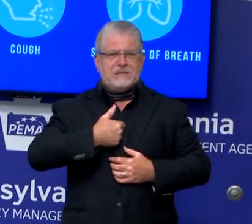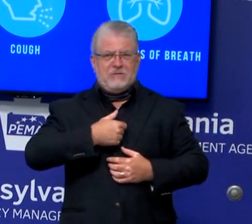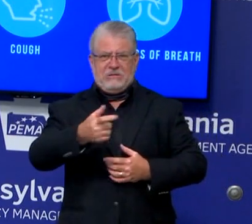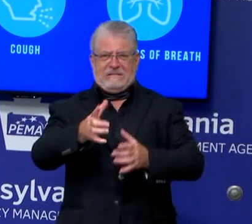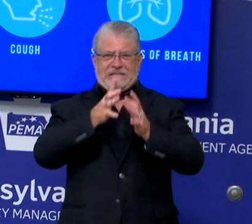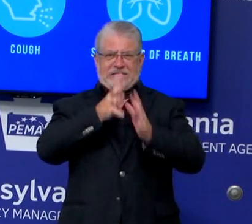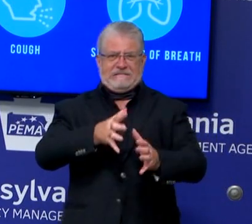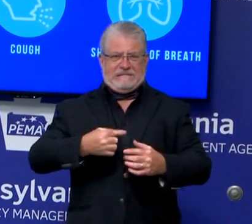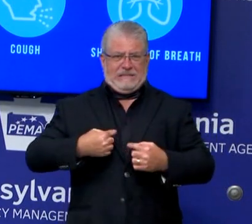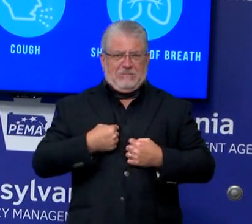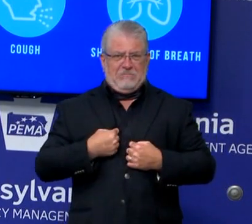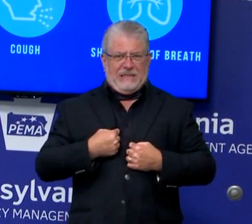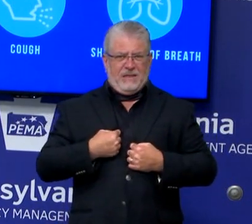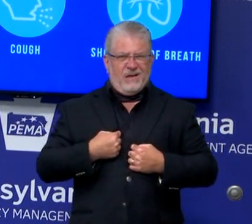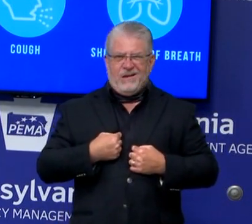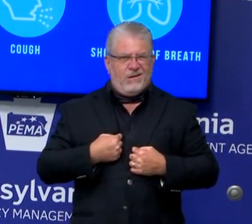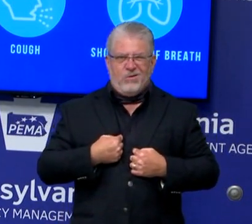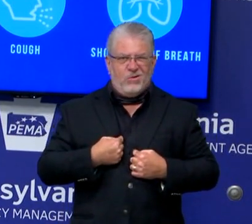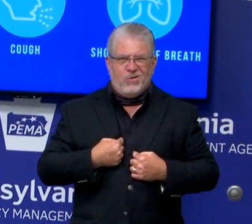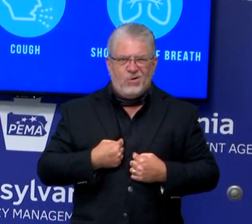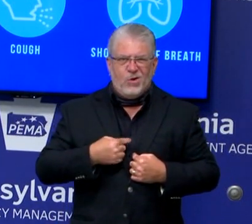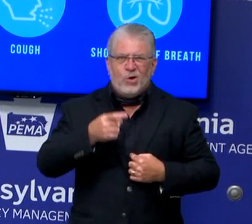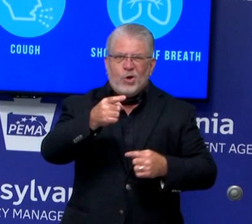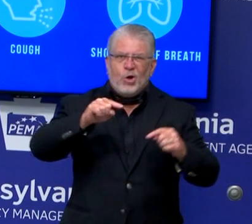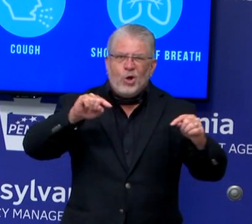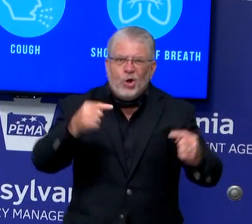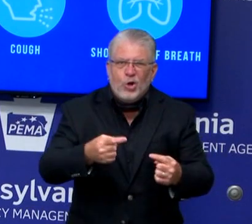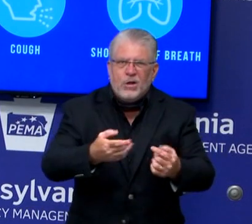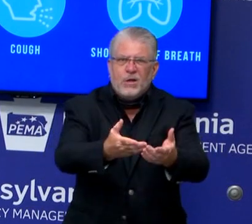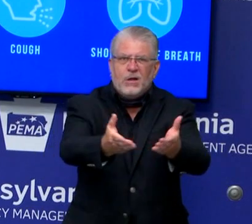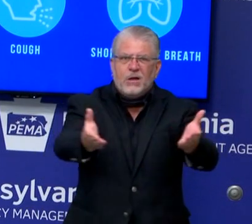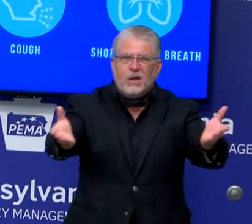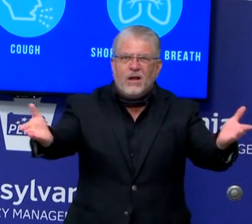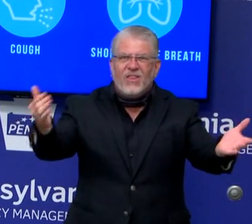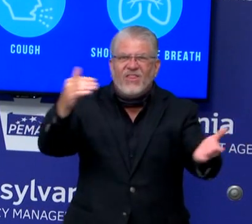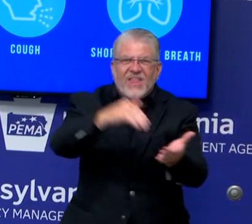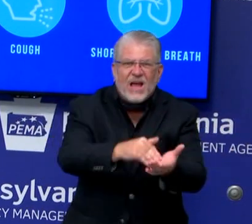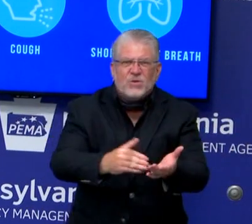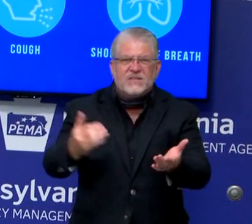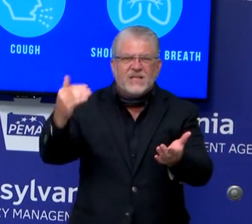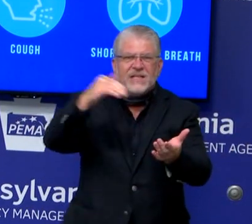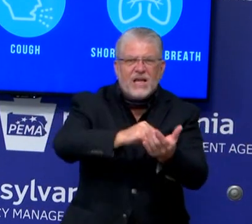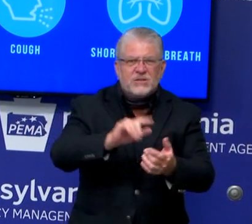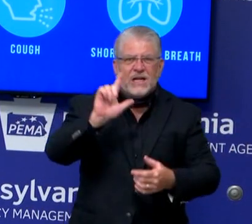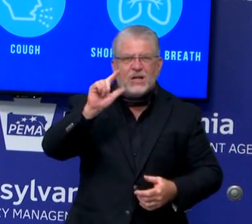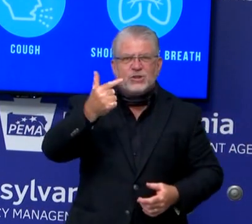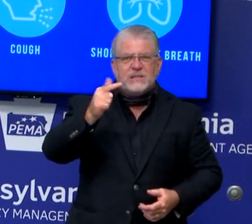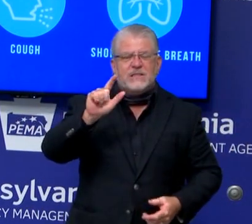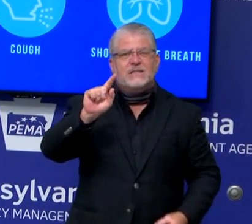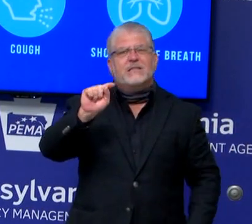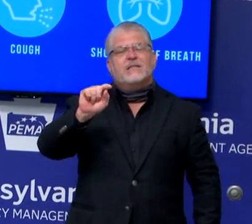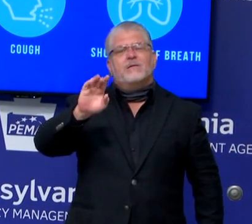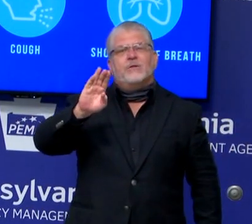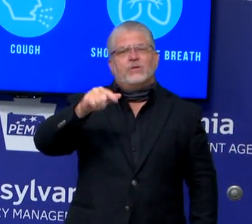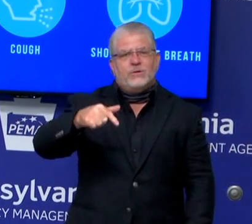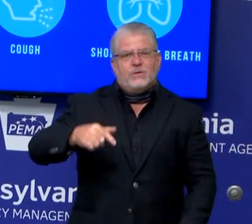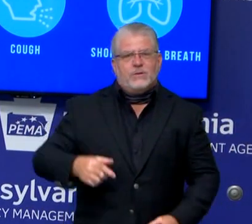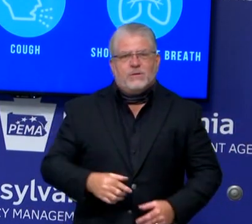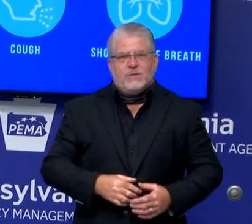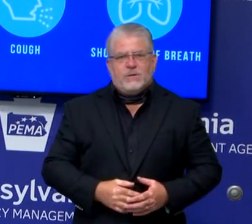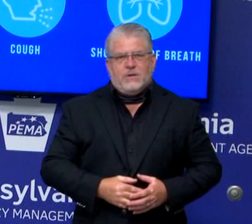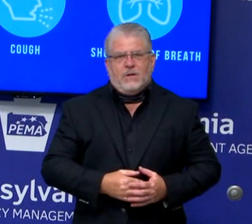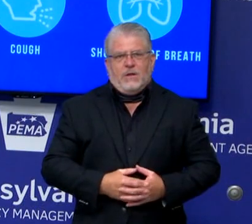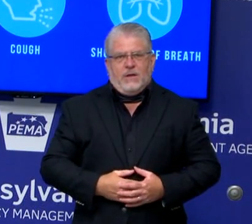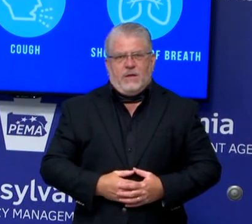are, in fact, hurting the thousands of LGBTQ Pennsylvanians who suffer directly from these